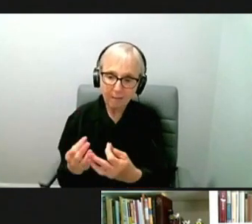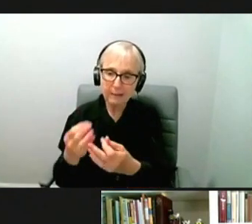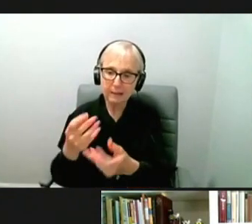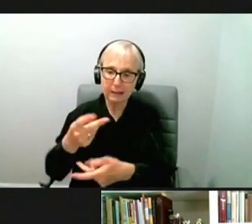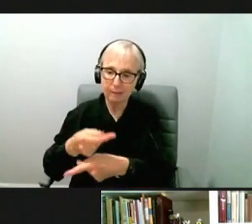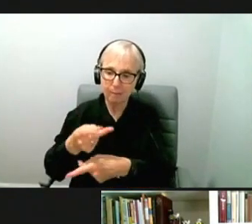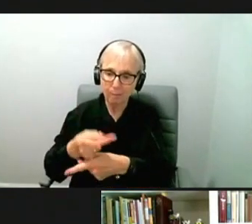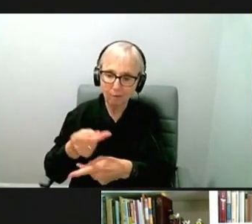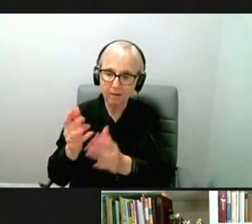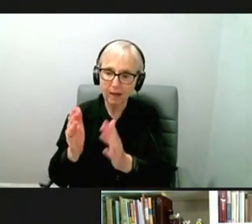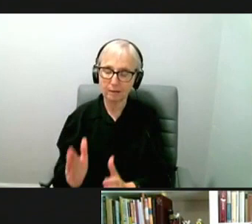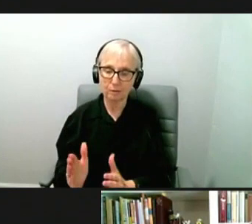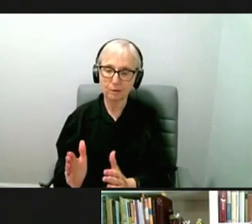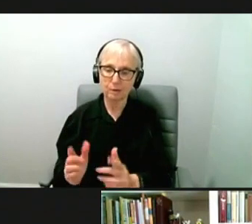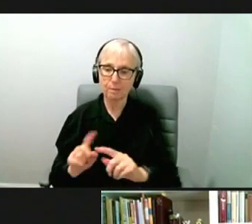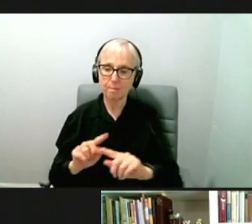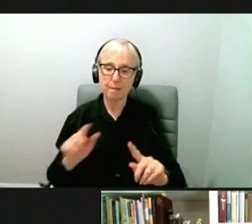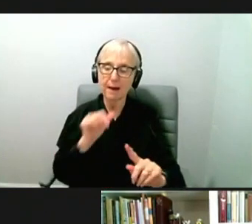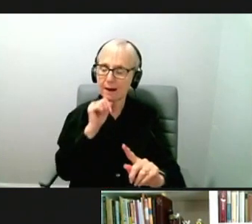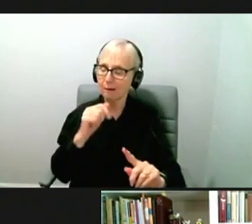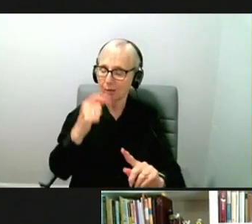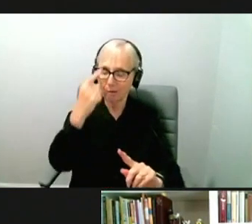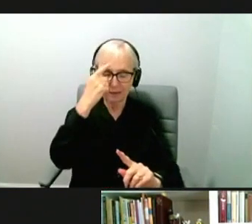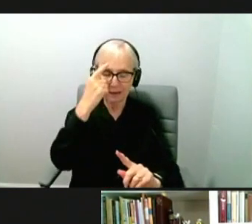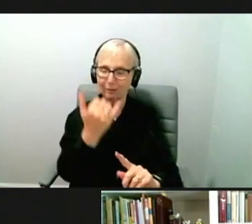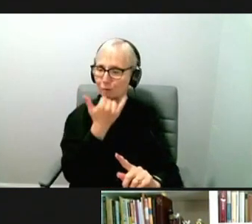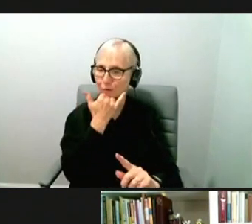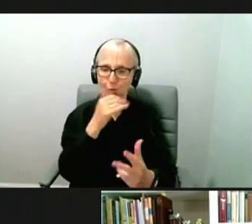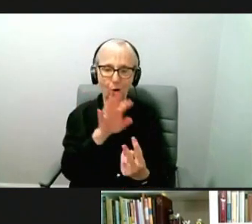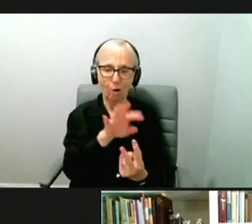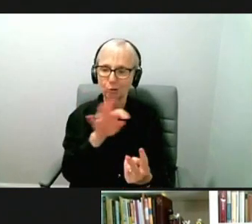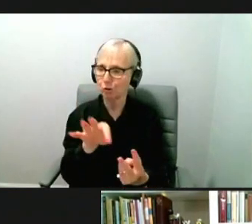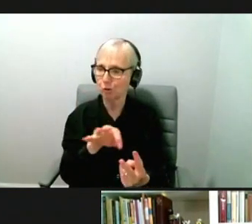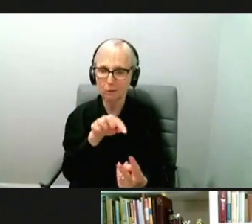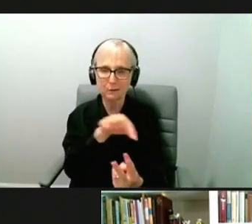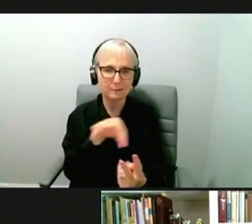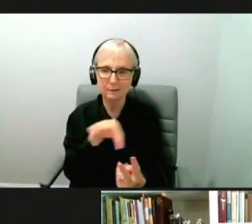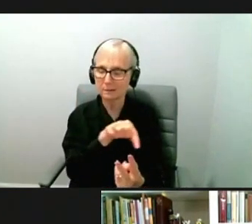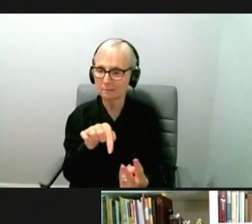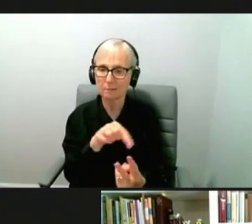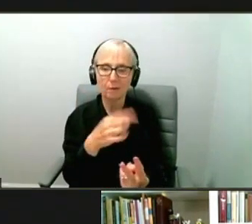the best fit, but I don't think there's a wrong option.